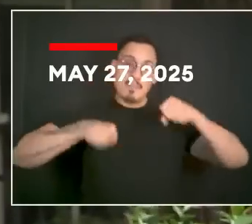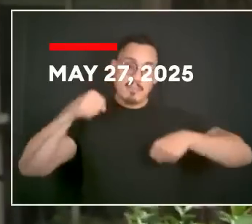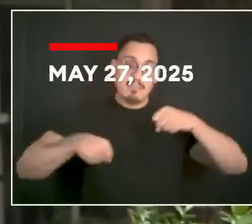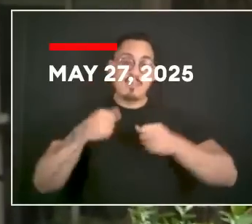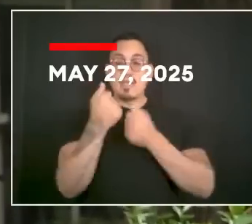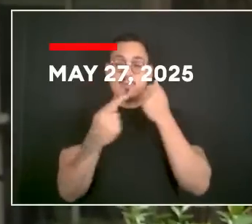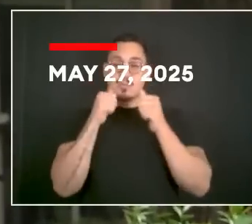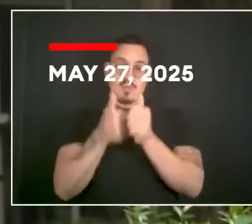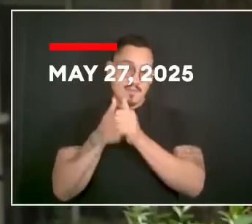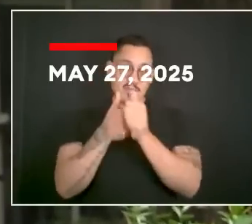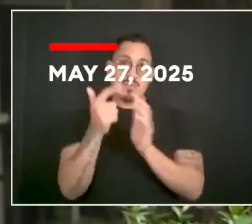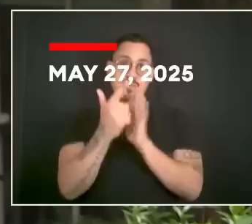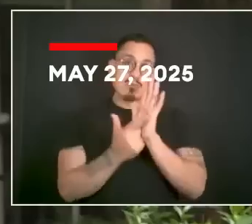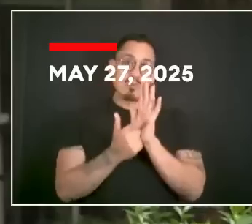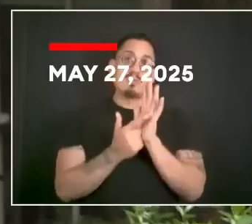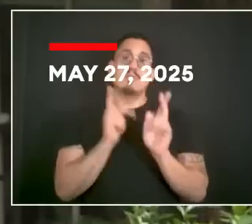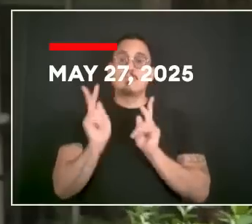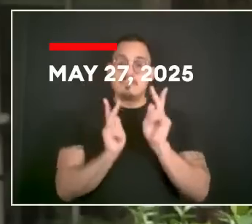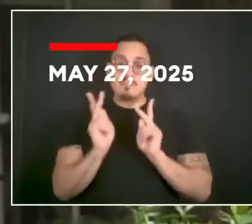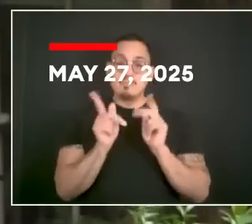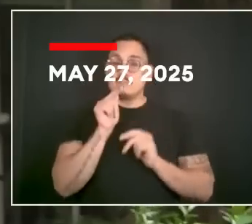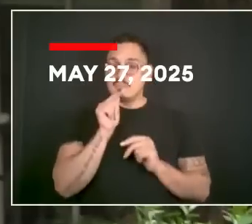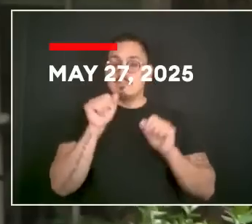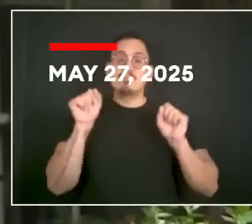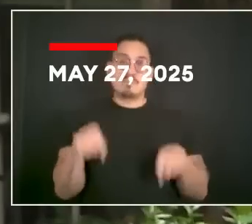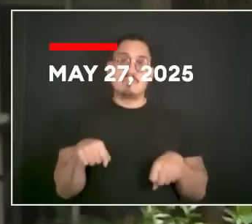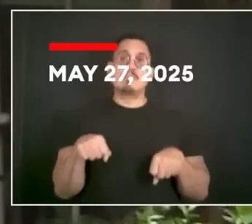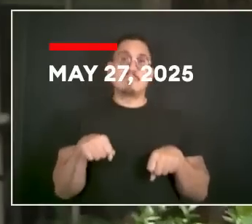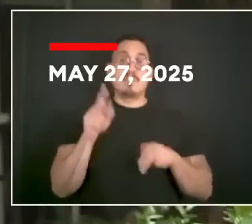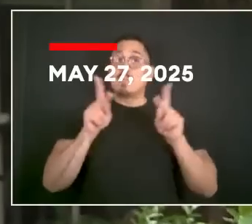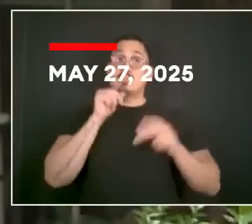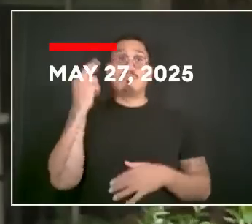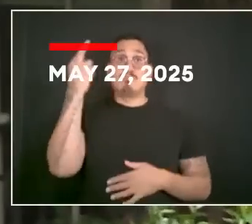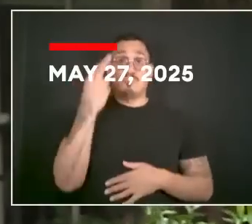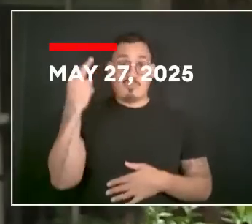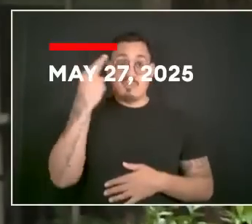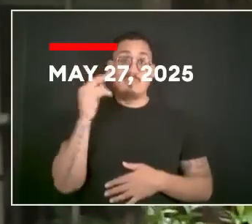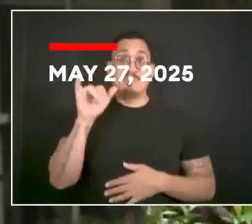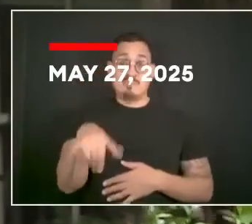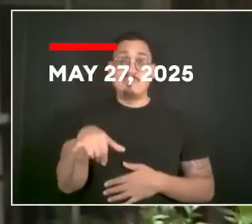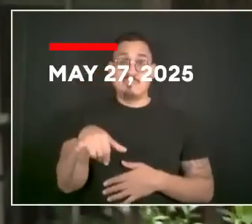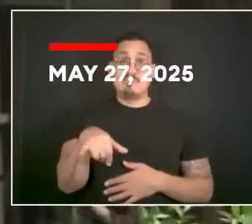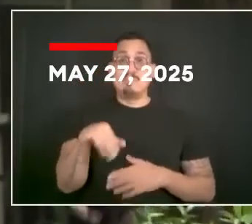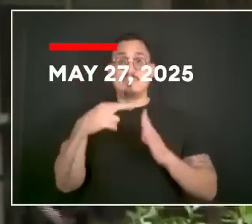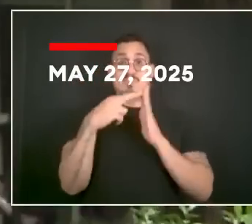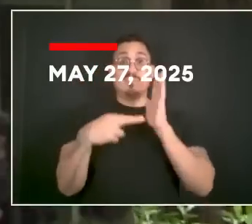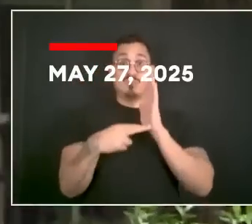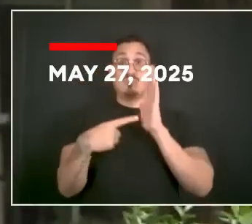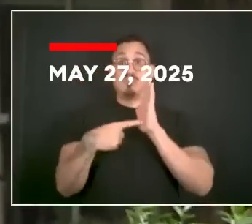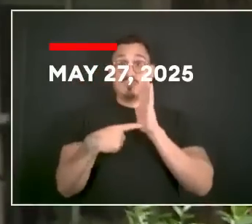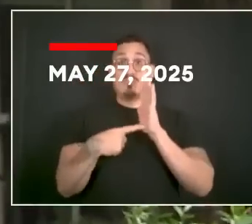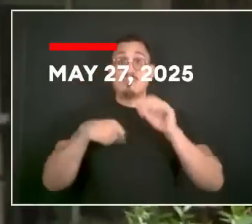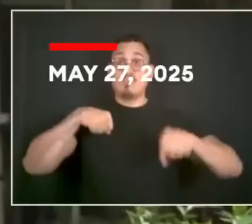law. Everyone must follow the law. People don't realize that the rules for bikes